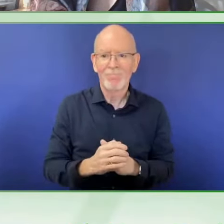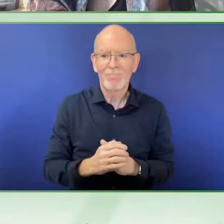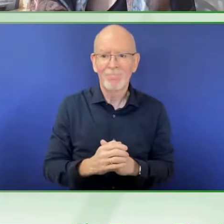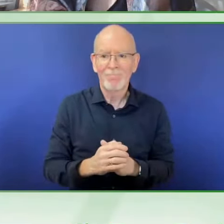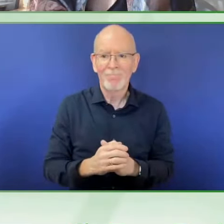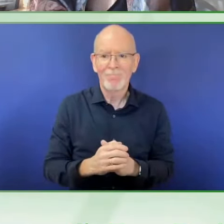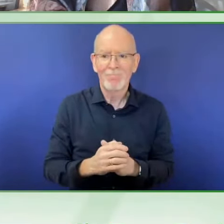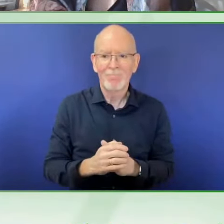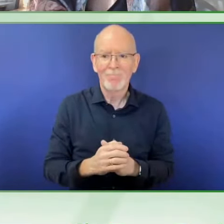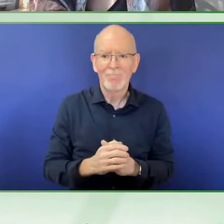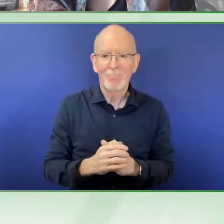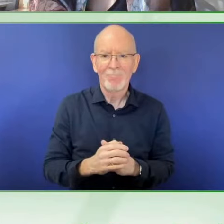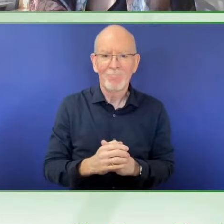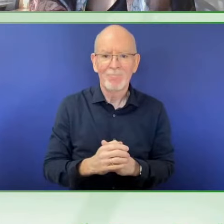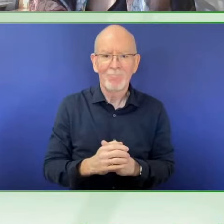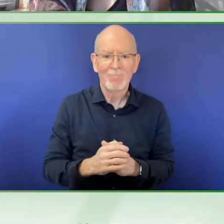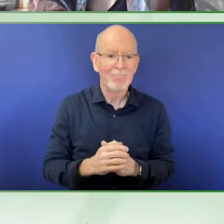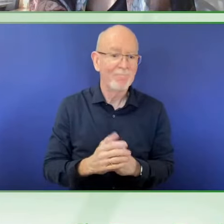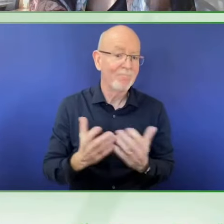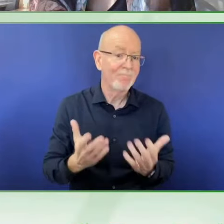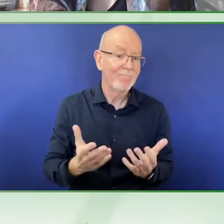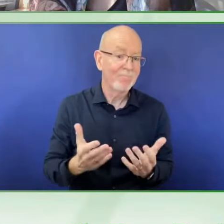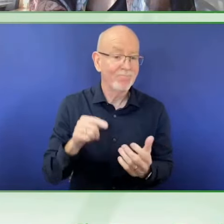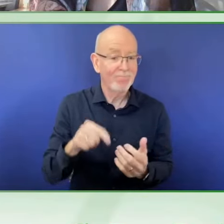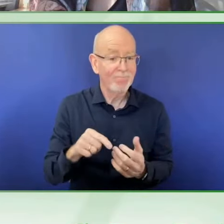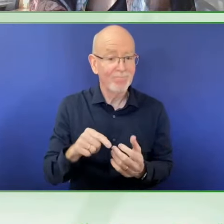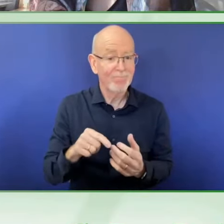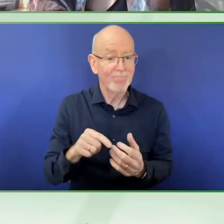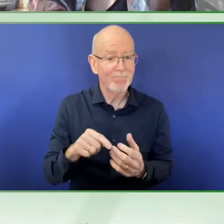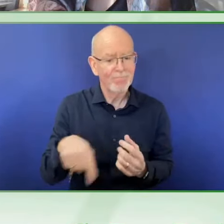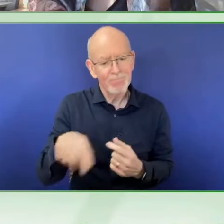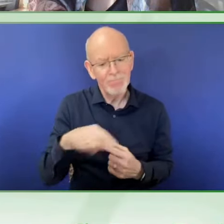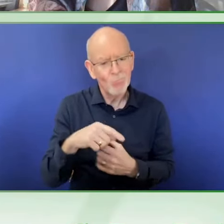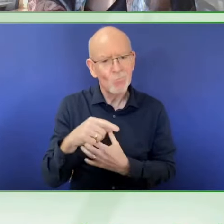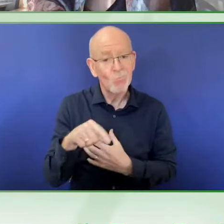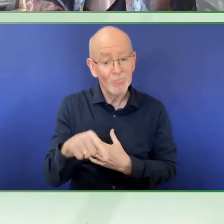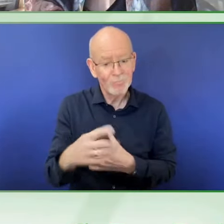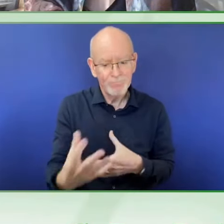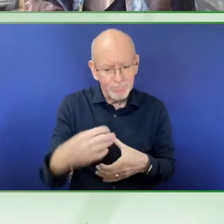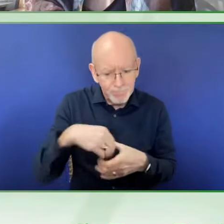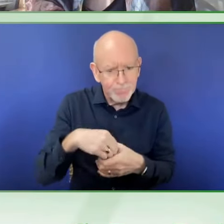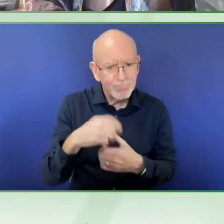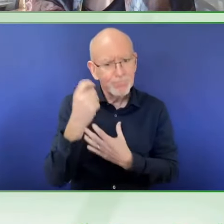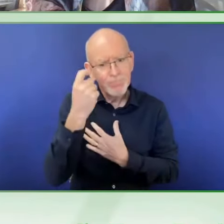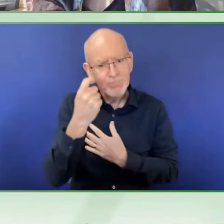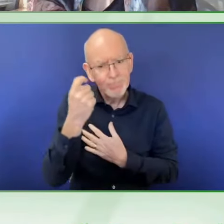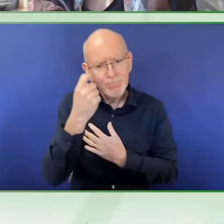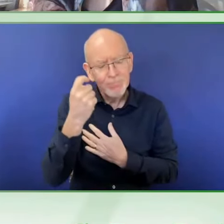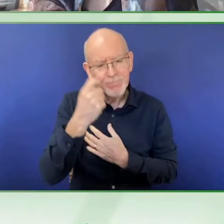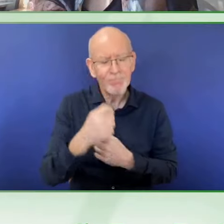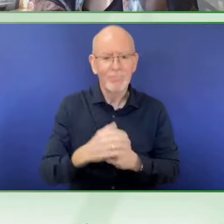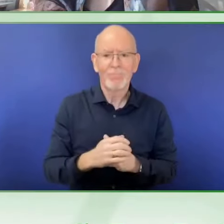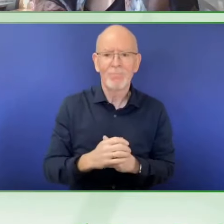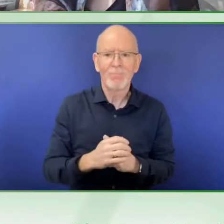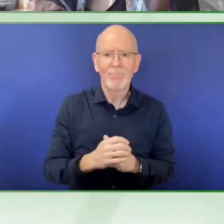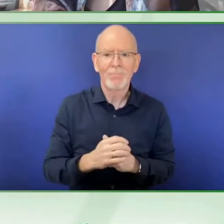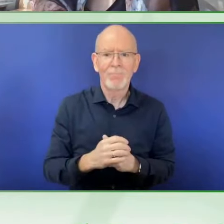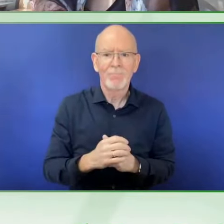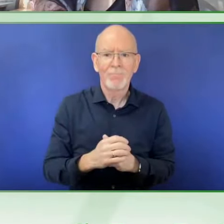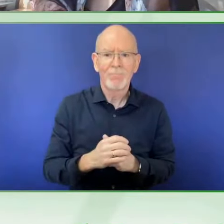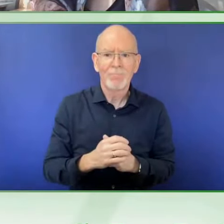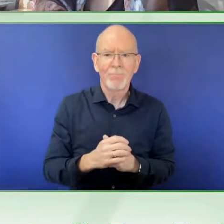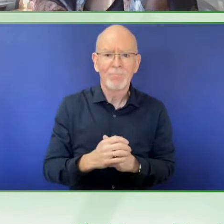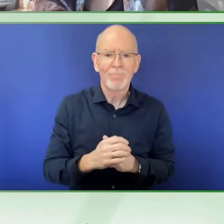activities. The group is also in charge of elaborating an evaluation the demographic census of the